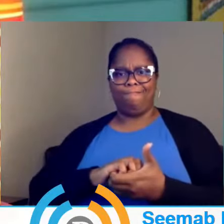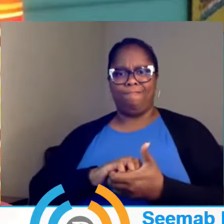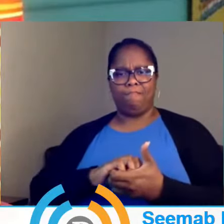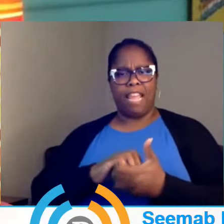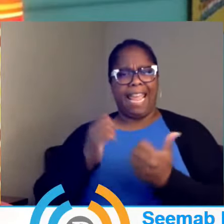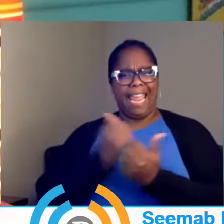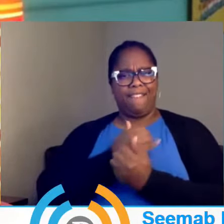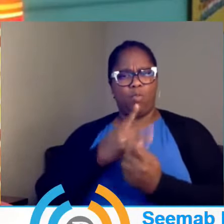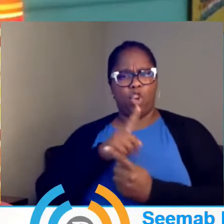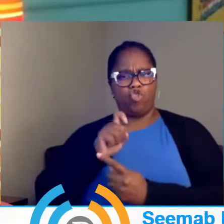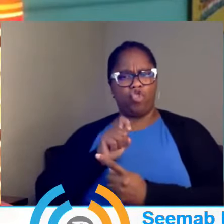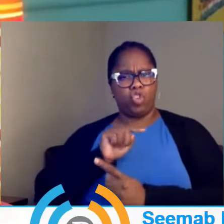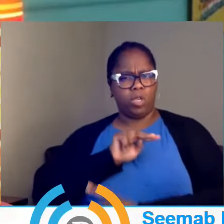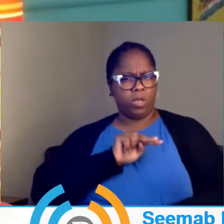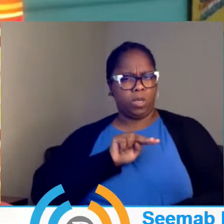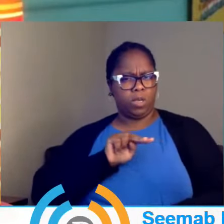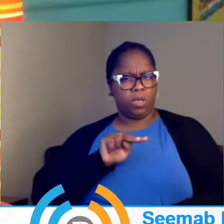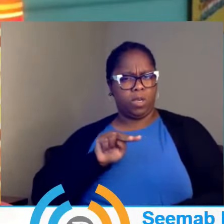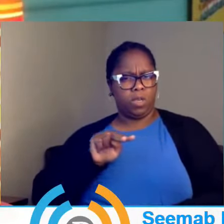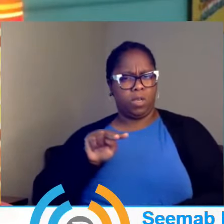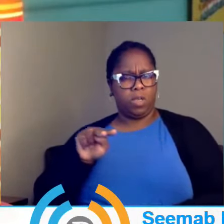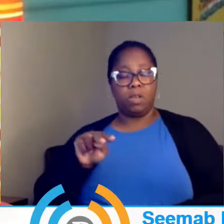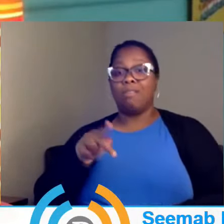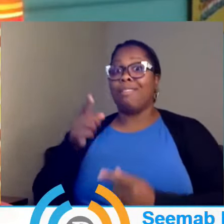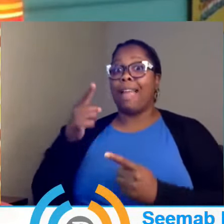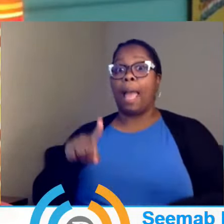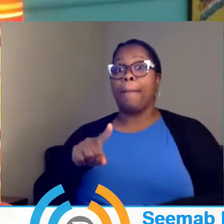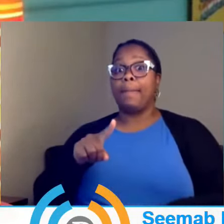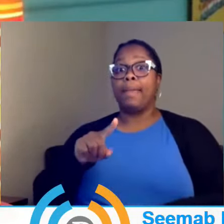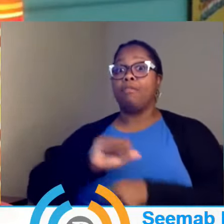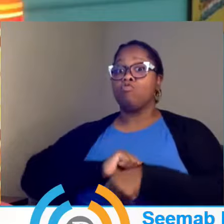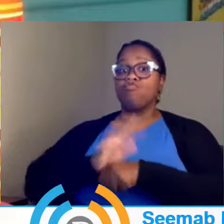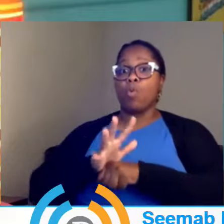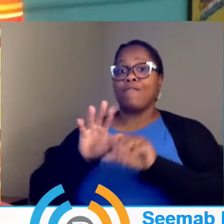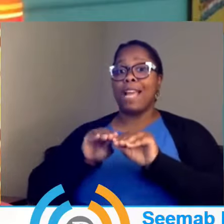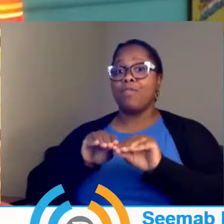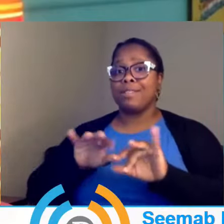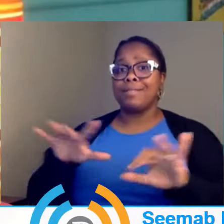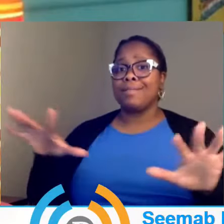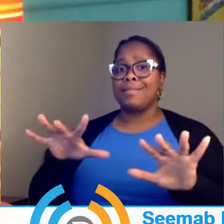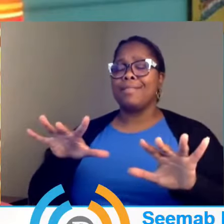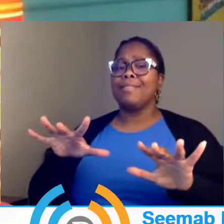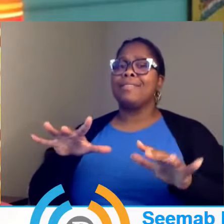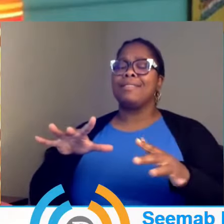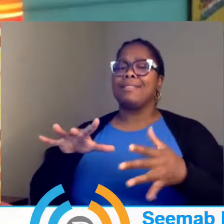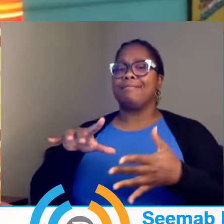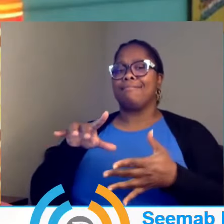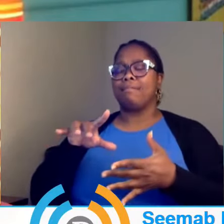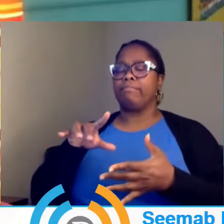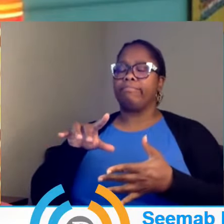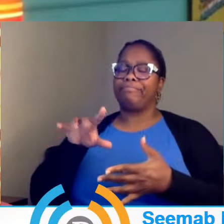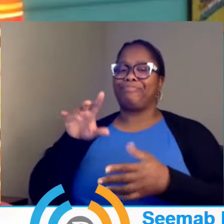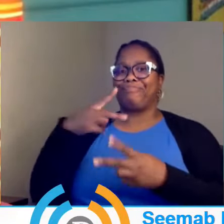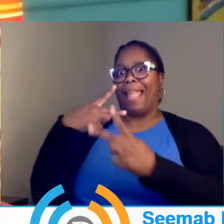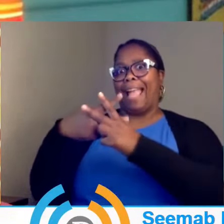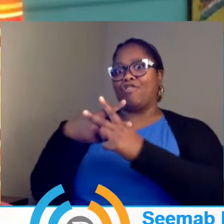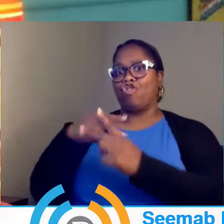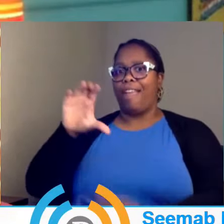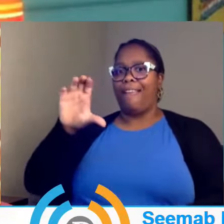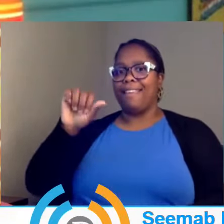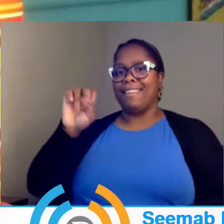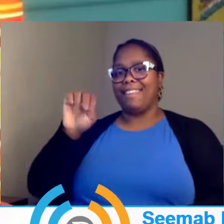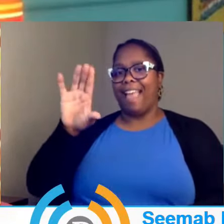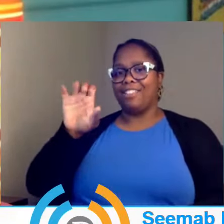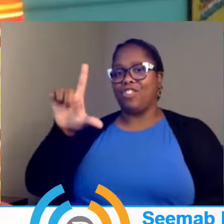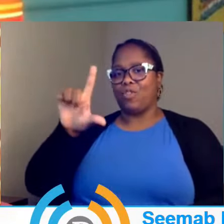got pushed off due to our pandemic, good old pandemic, canceled 2020 hashtag. Um, and